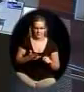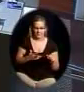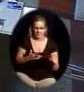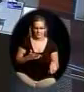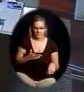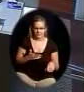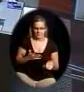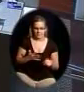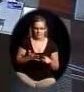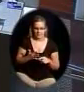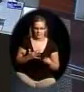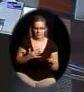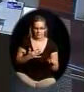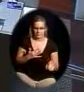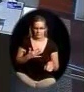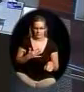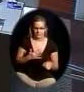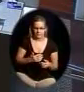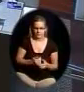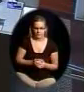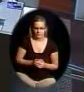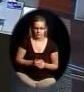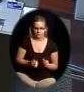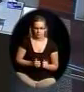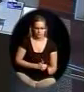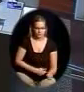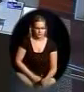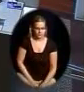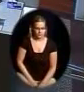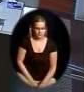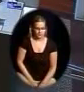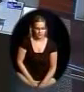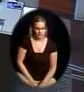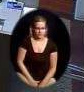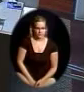Mr. Churchman? Yes. Dr. Daniels? Yes.